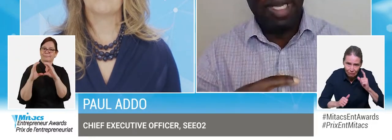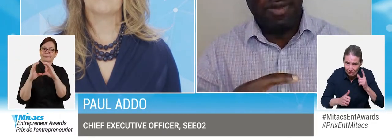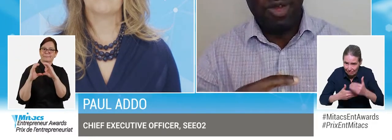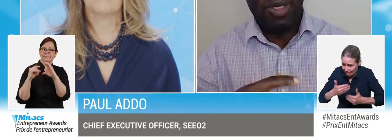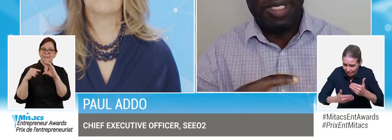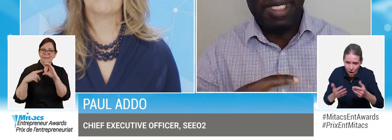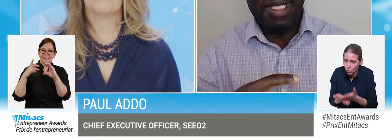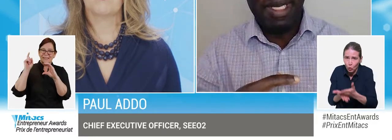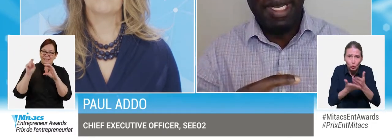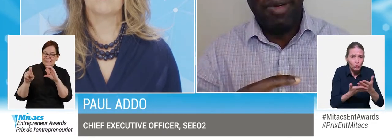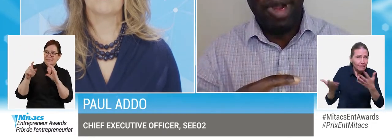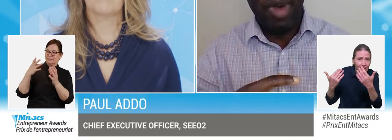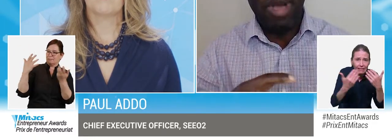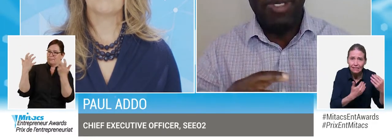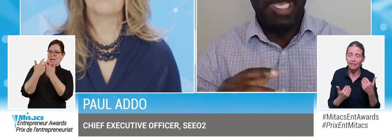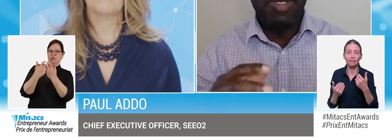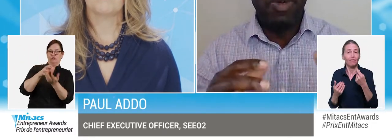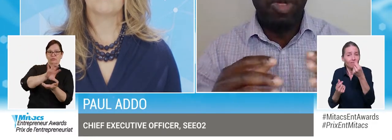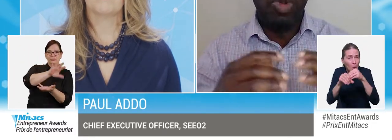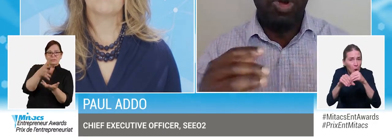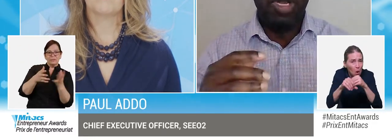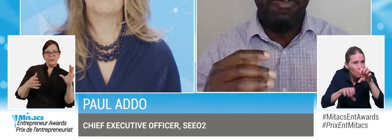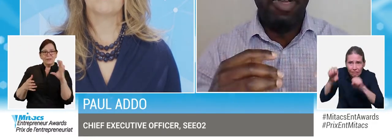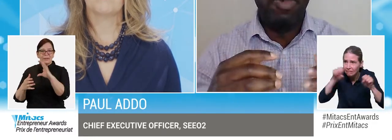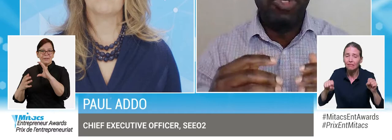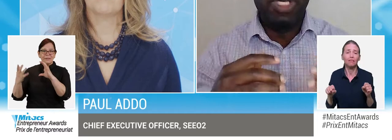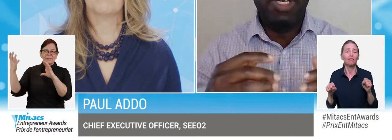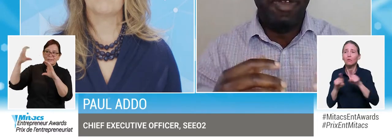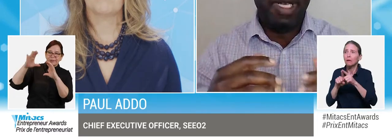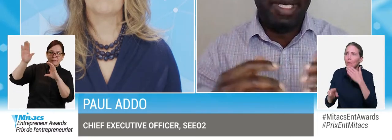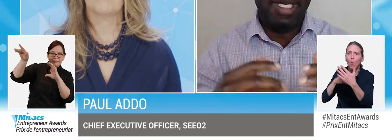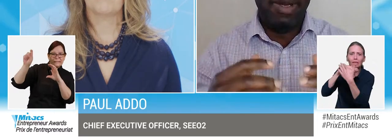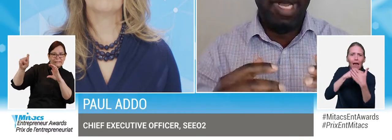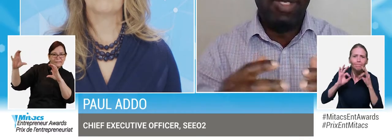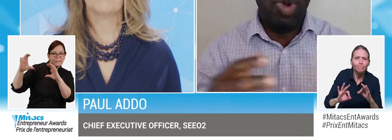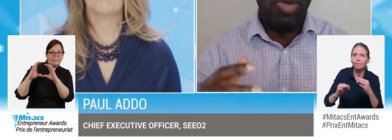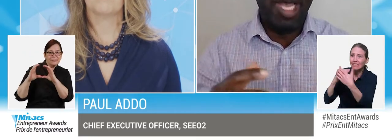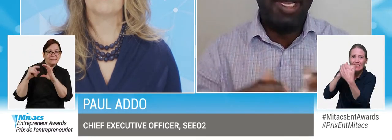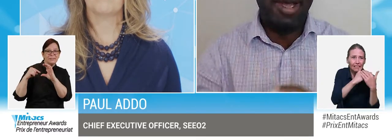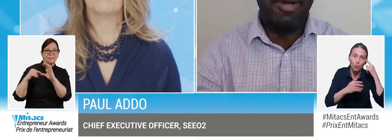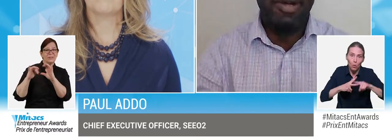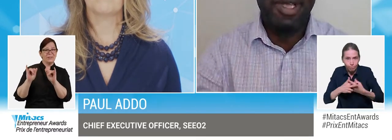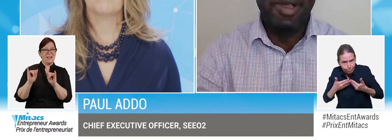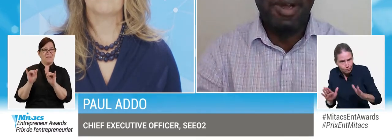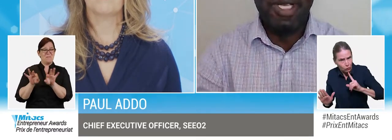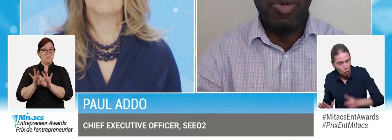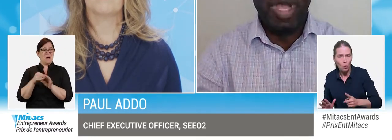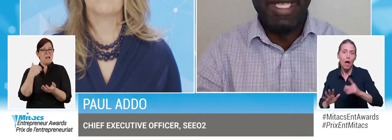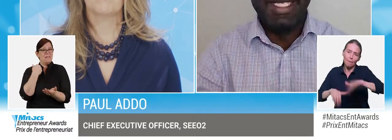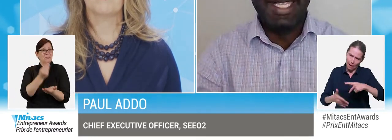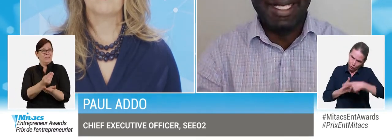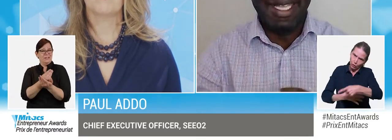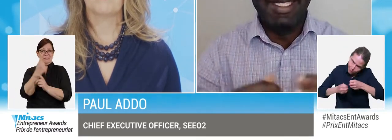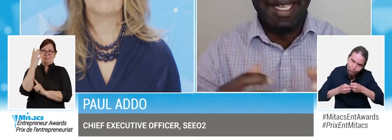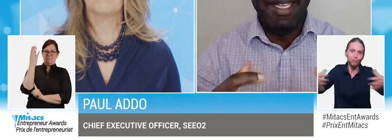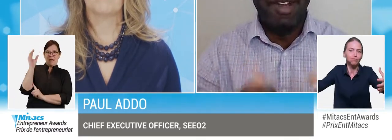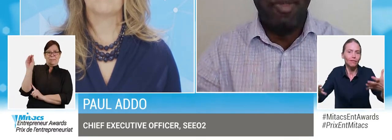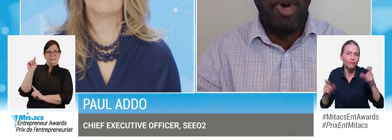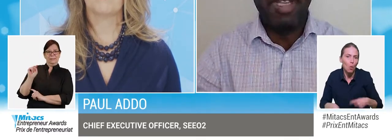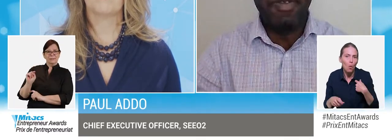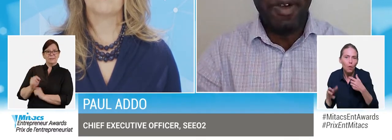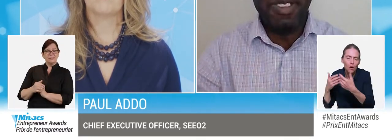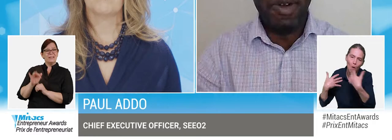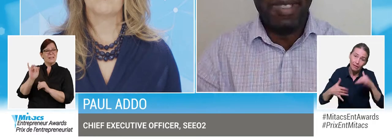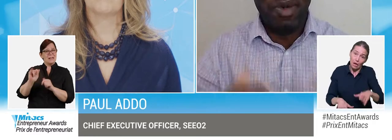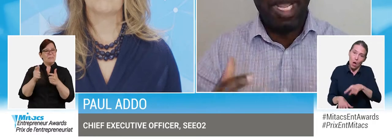capital, enough resources, right? But once you get to what we call the field demonstration phase, that's where we are now. You know, that's where things start getting, you